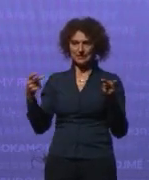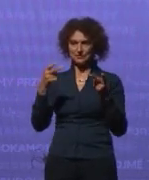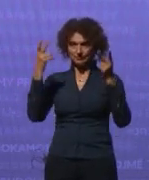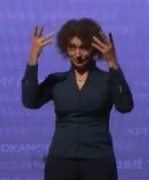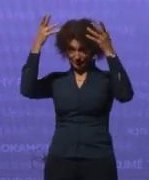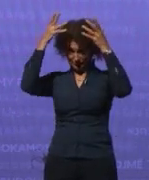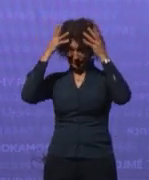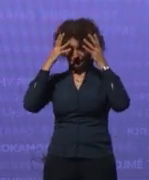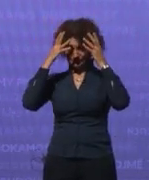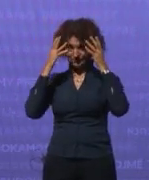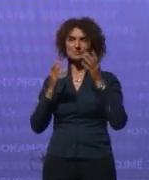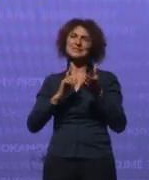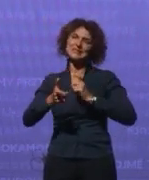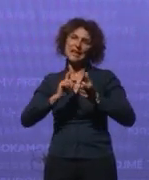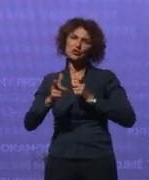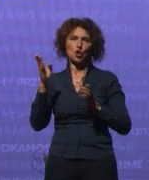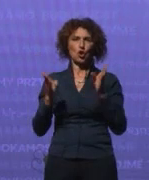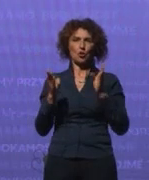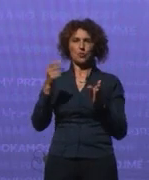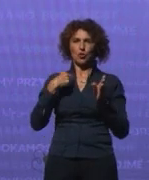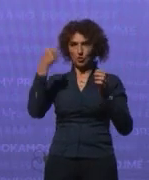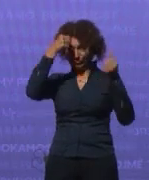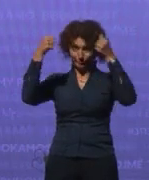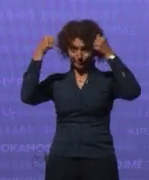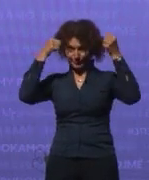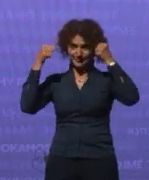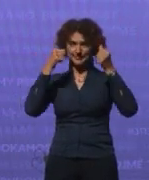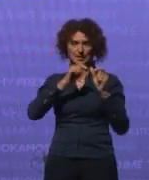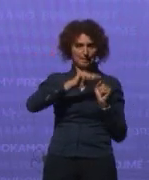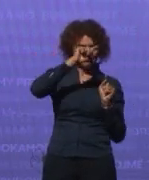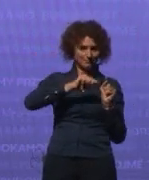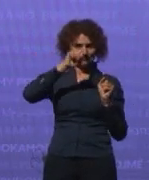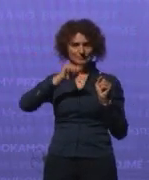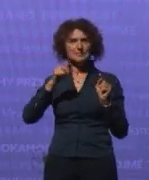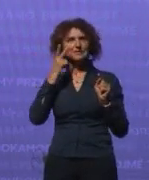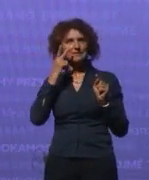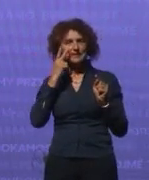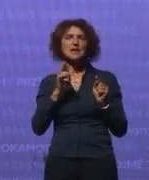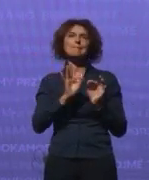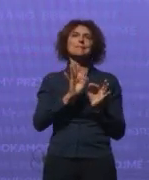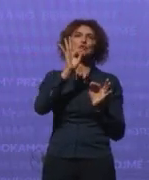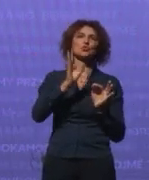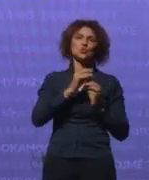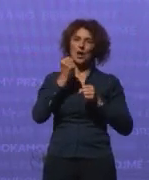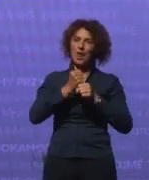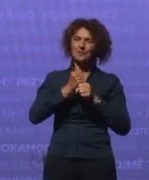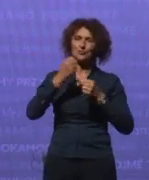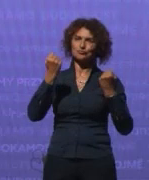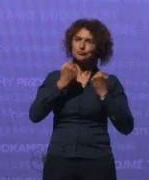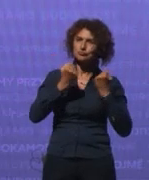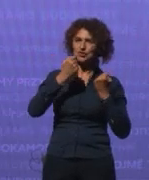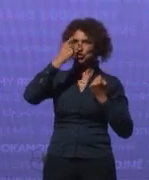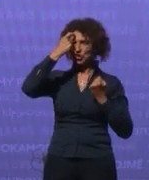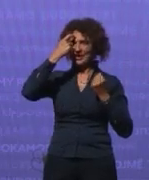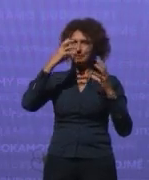her eye movements when she's interacting with the robot. And that tells us something about her attention and the duration, for example, of